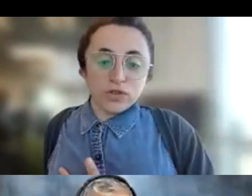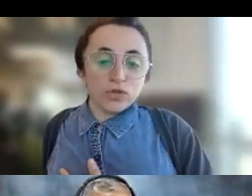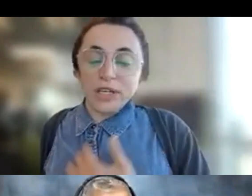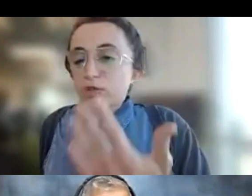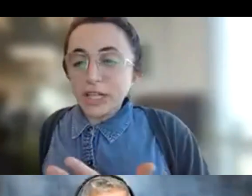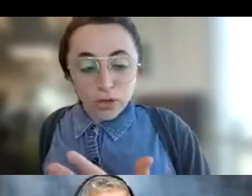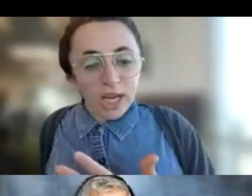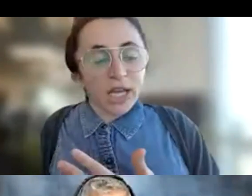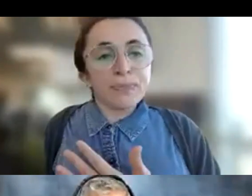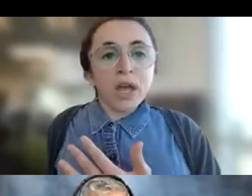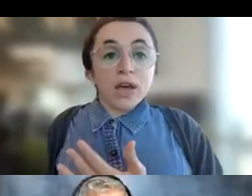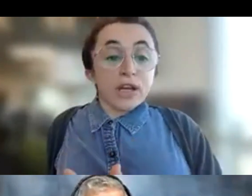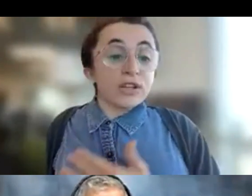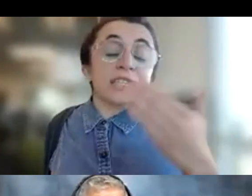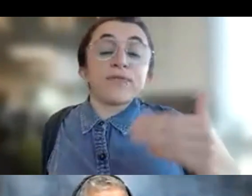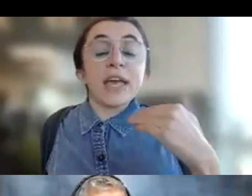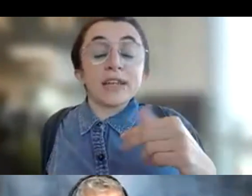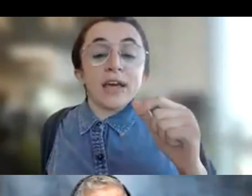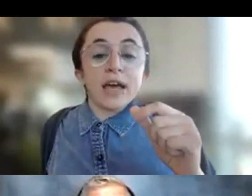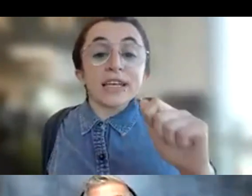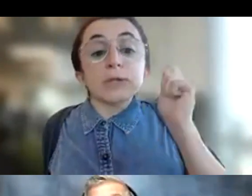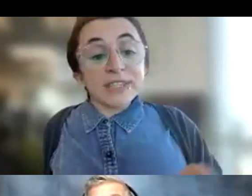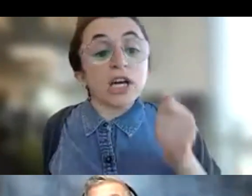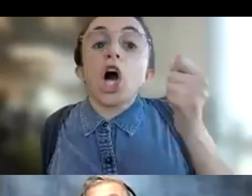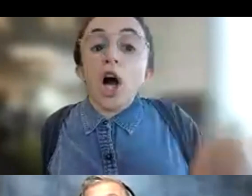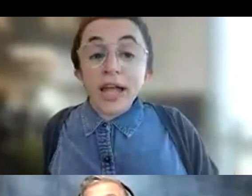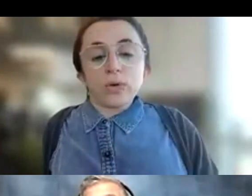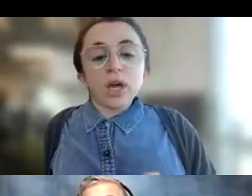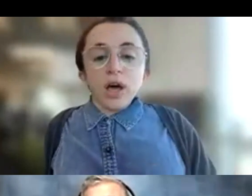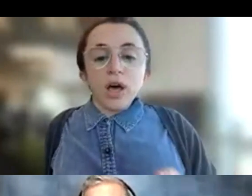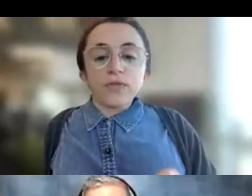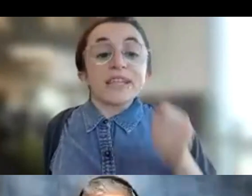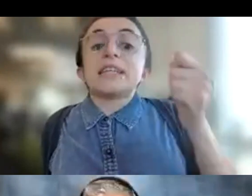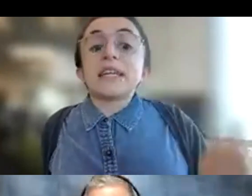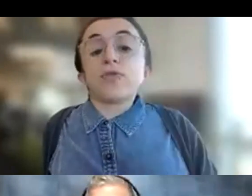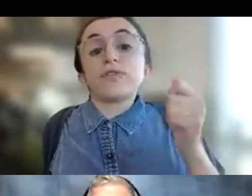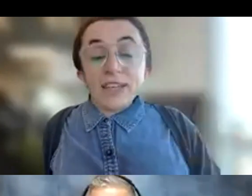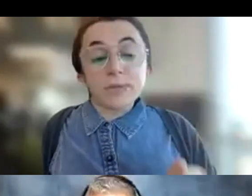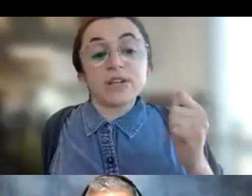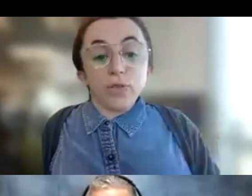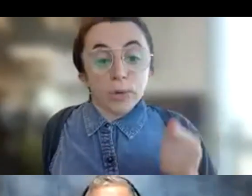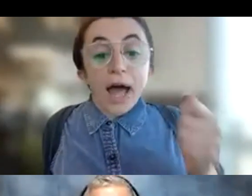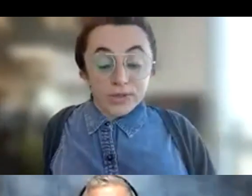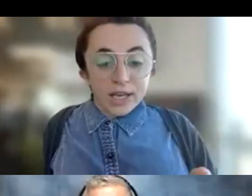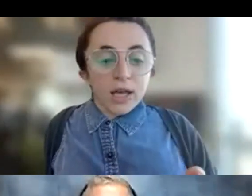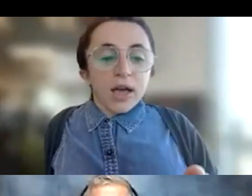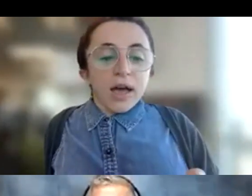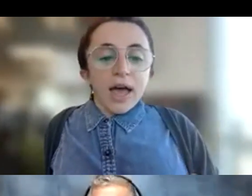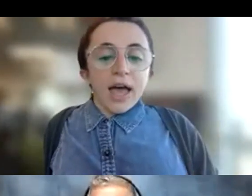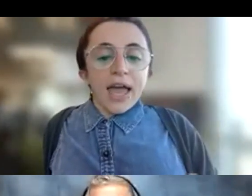of 2023, there is an explicit call out of a need for investment in affordable